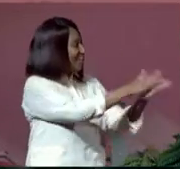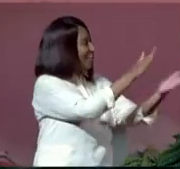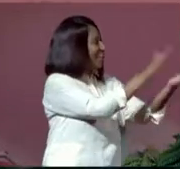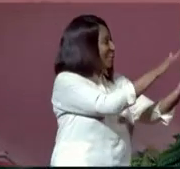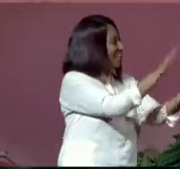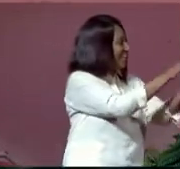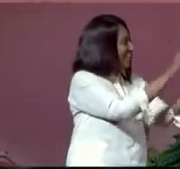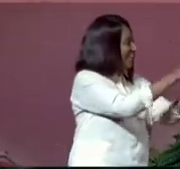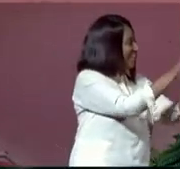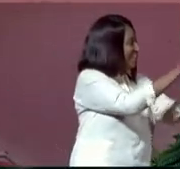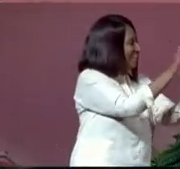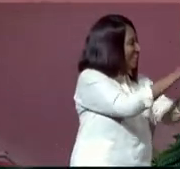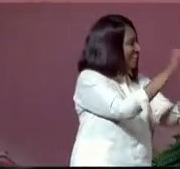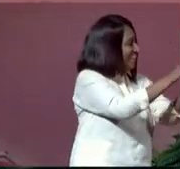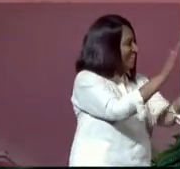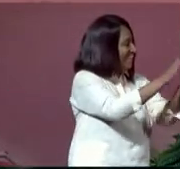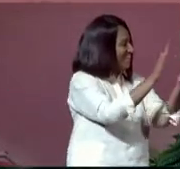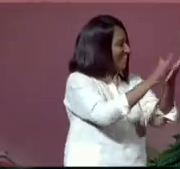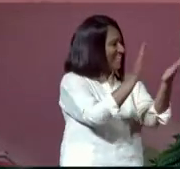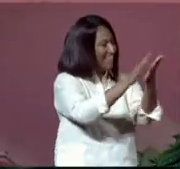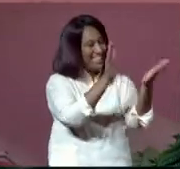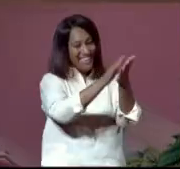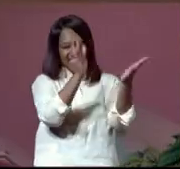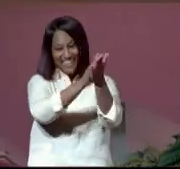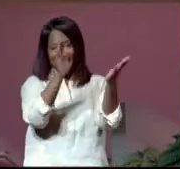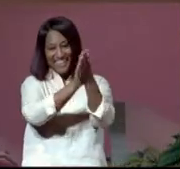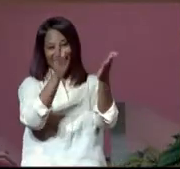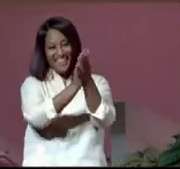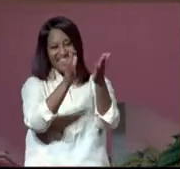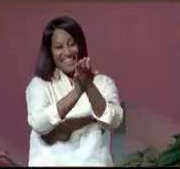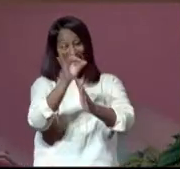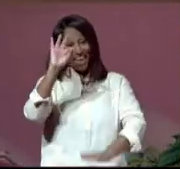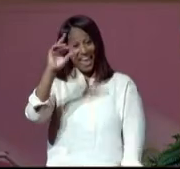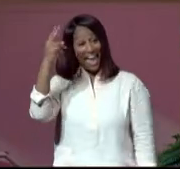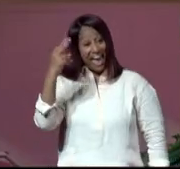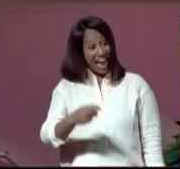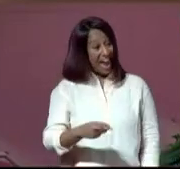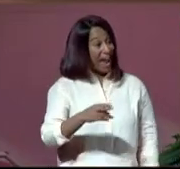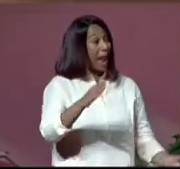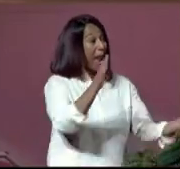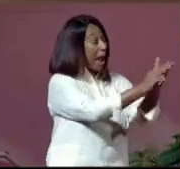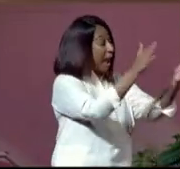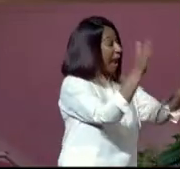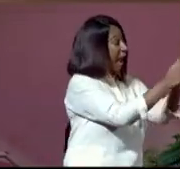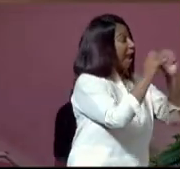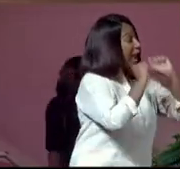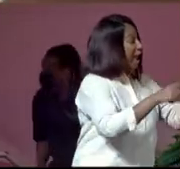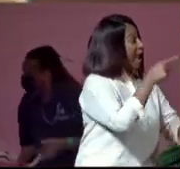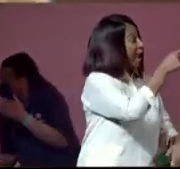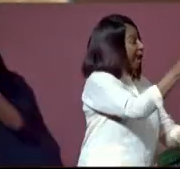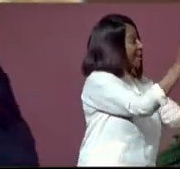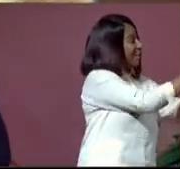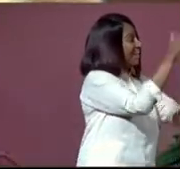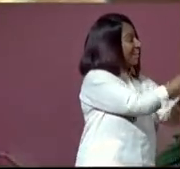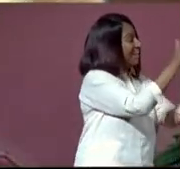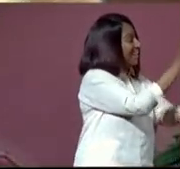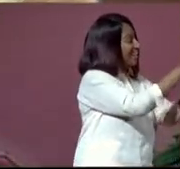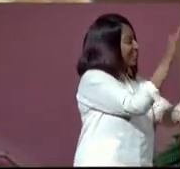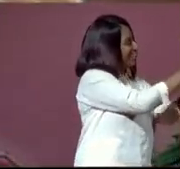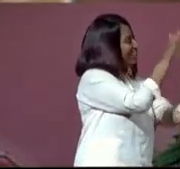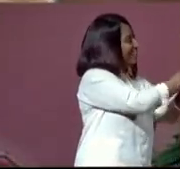Reverend Dr. Frederick Douglass? Hey, y'all can do better than that. I need y'all to holler at your boy like you